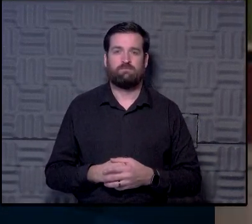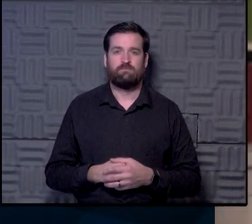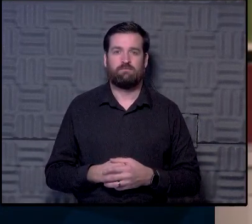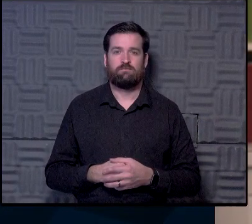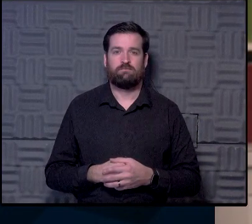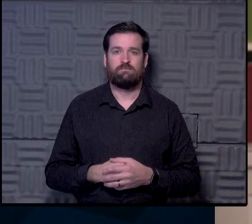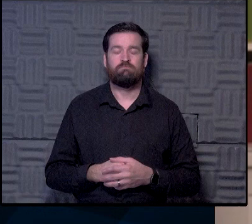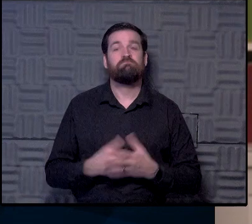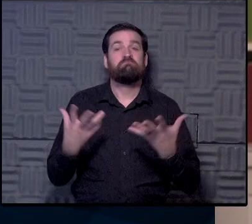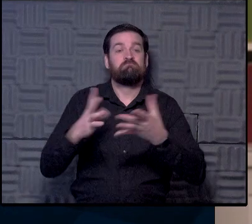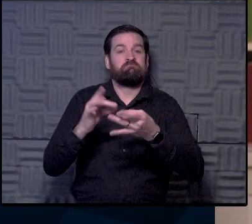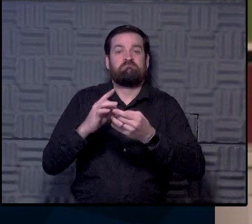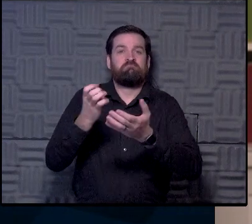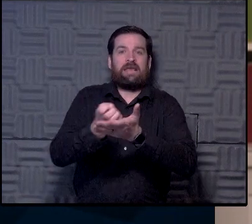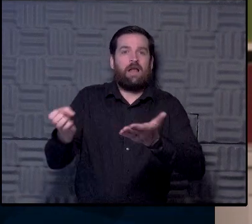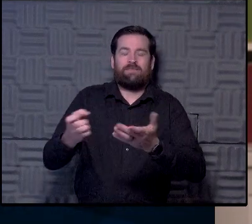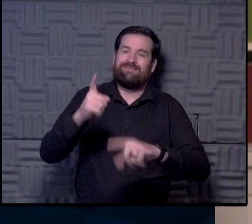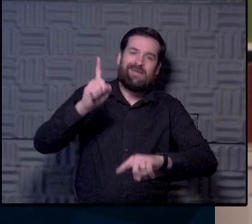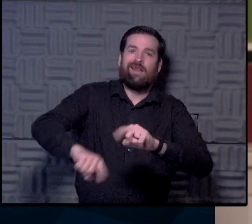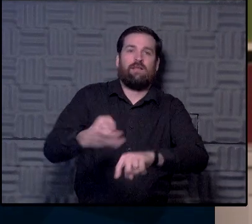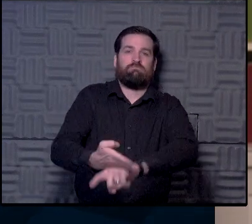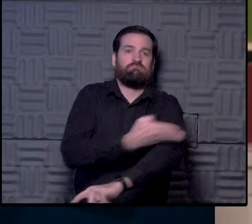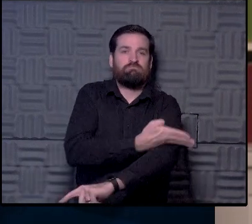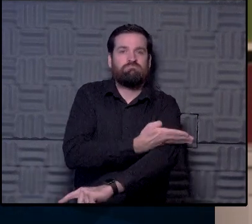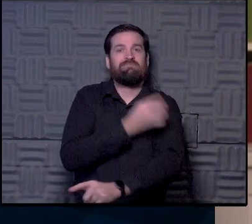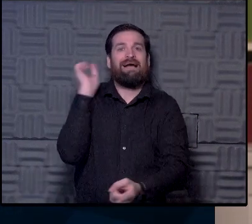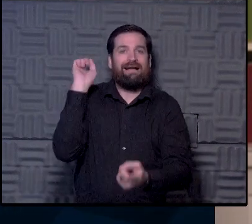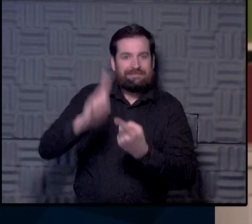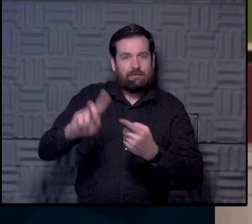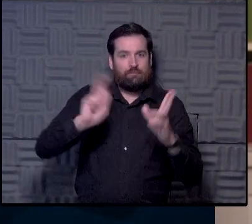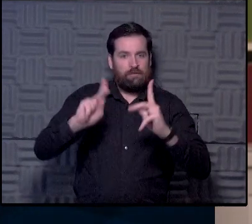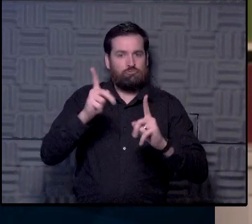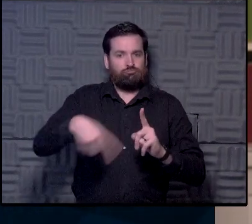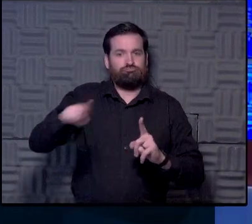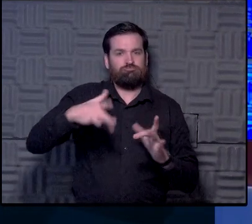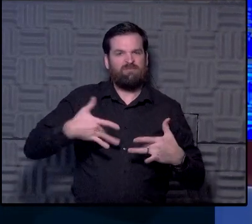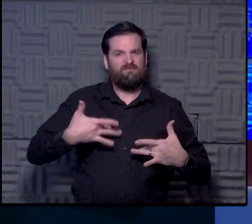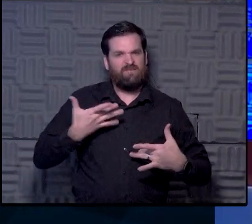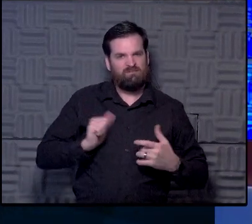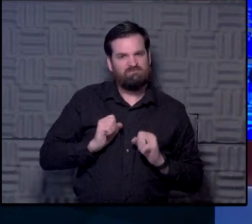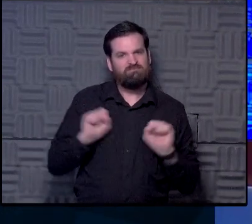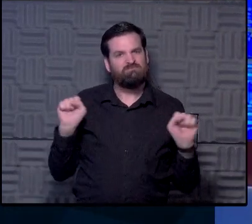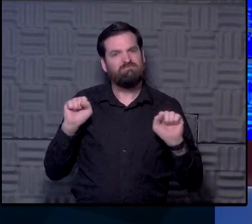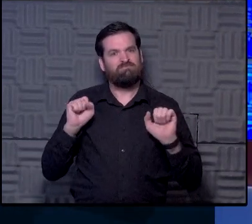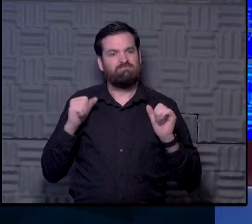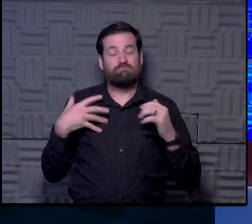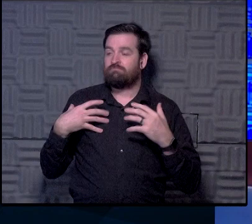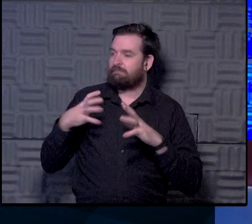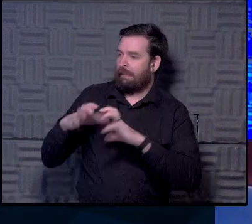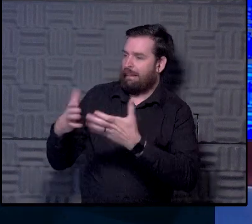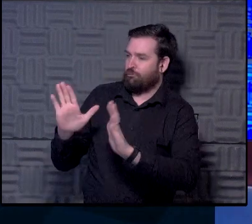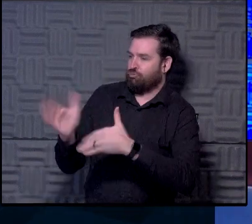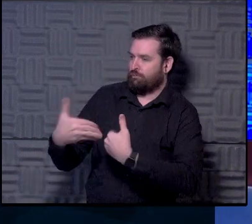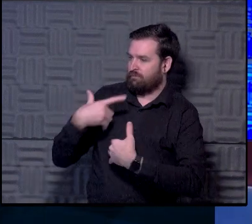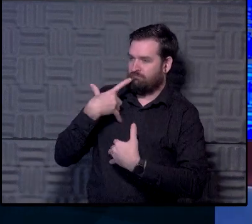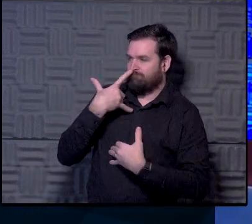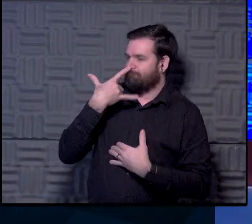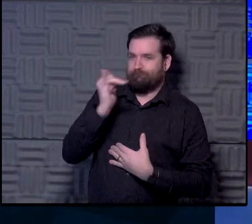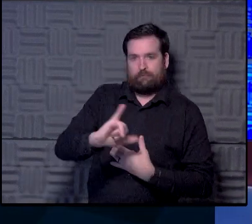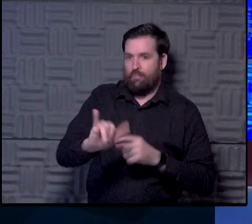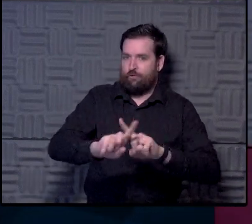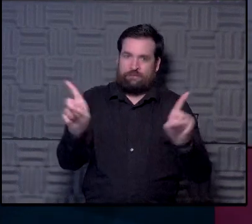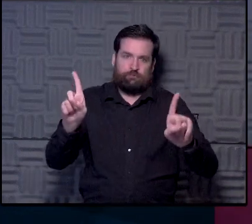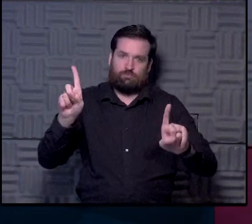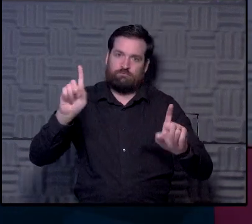I say it this way, the economy can't recover until people feel secure in their health. The classrooms this fall and winter are not going to look like what they were